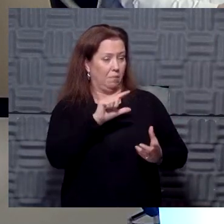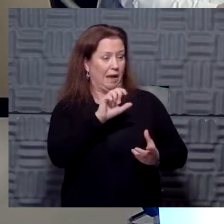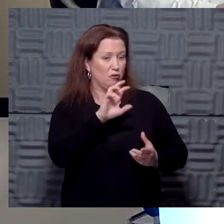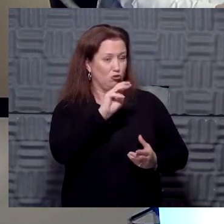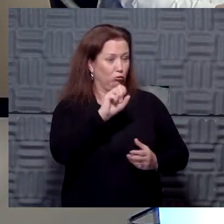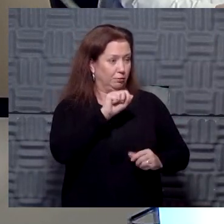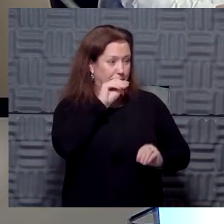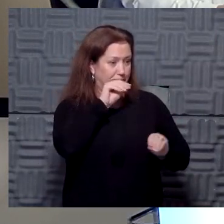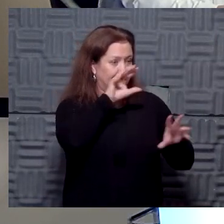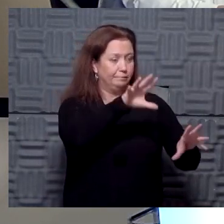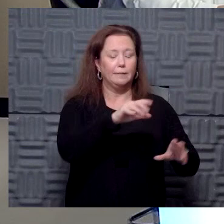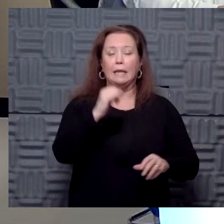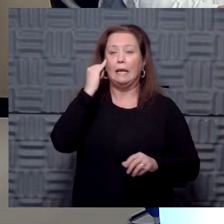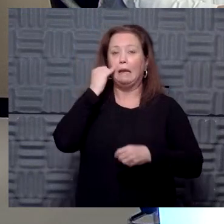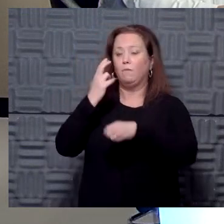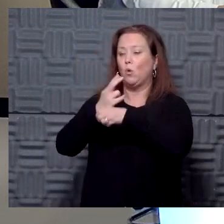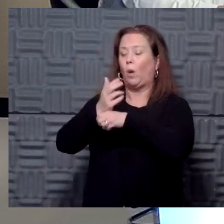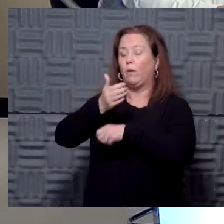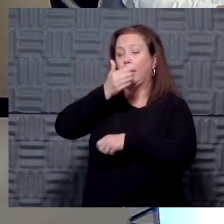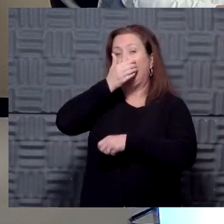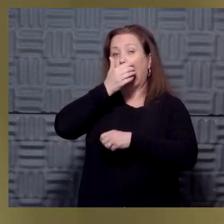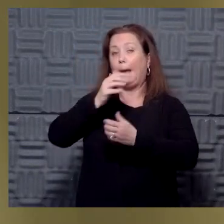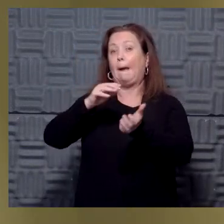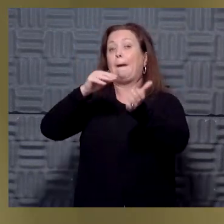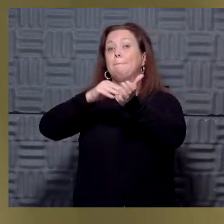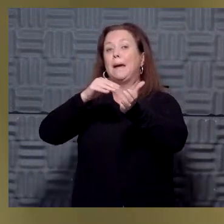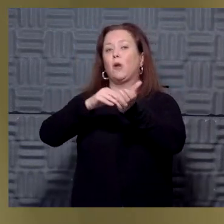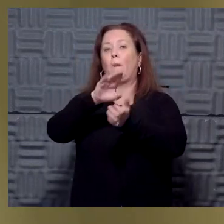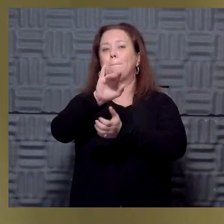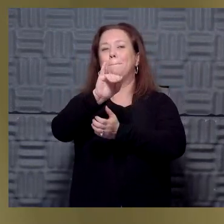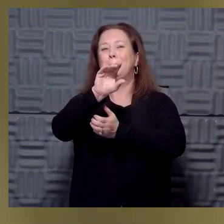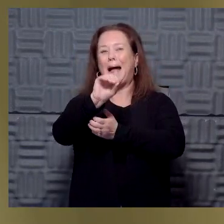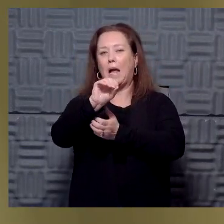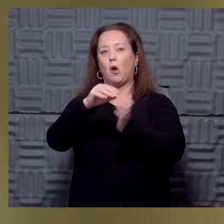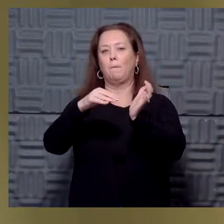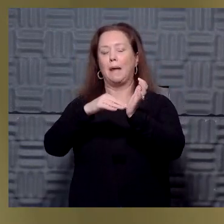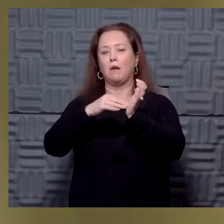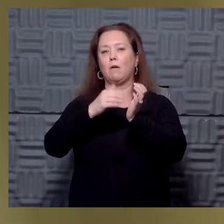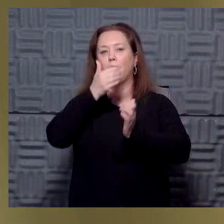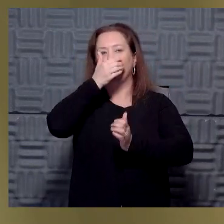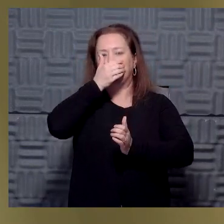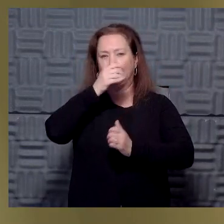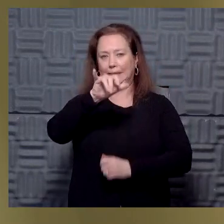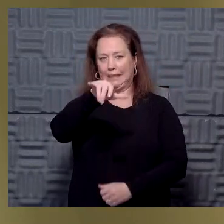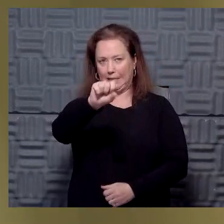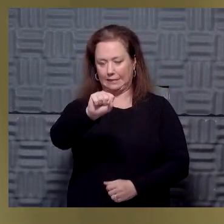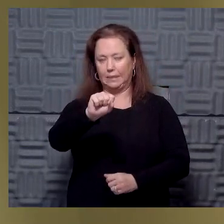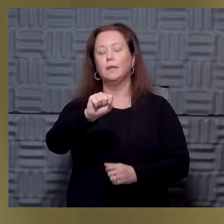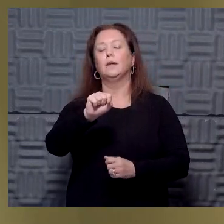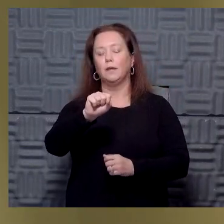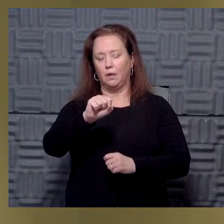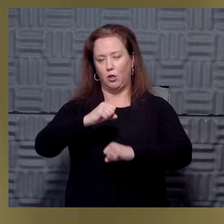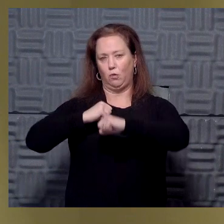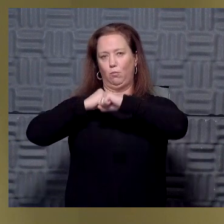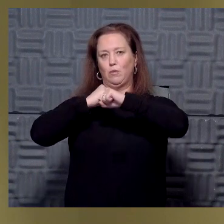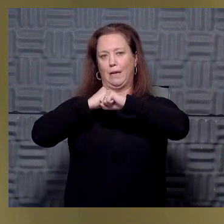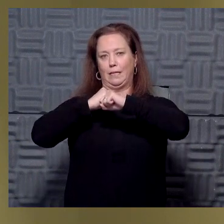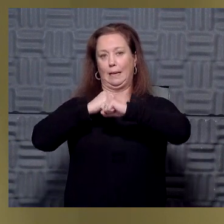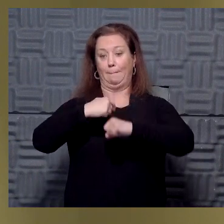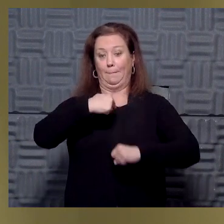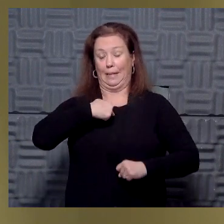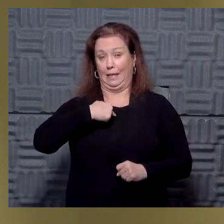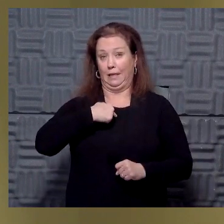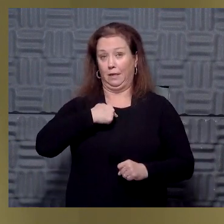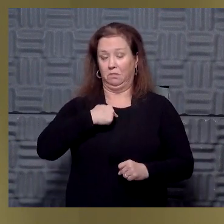mucus? I think if you're wearing a biomedical grade face mask, then yeah, certainly you're probably protecting